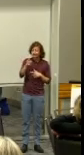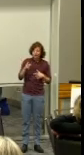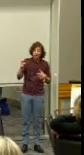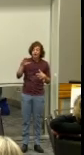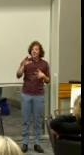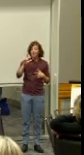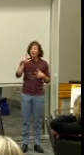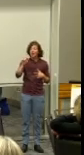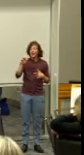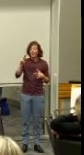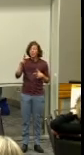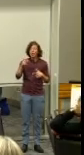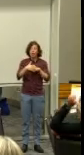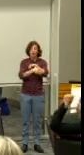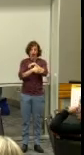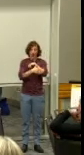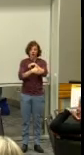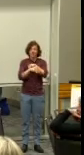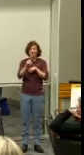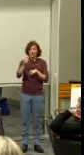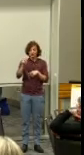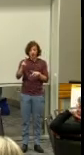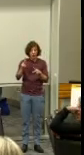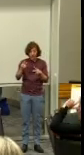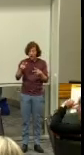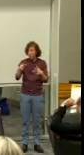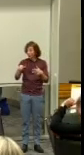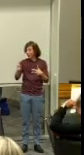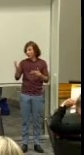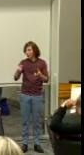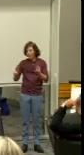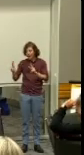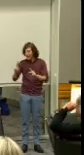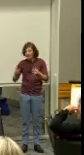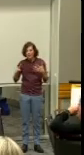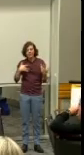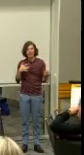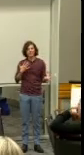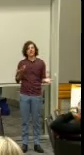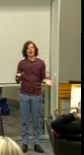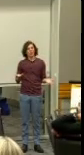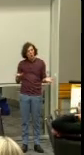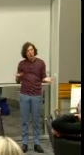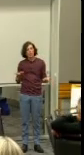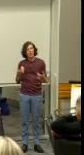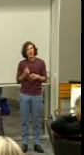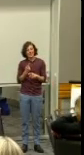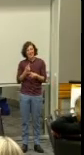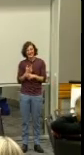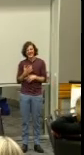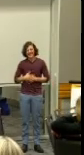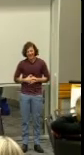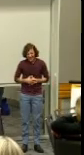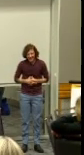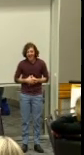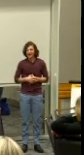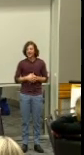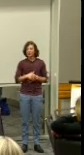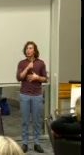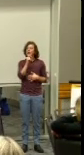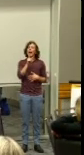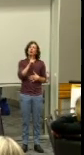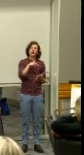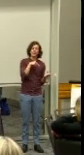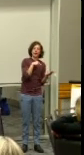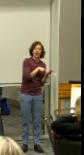Clark County disability folks and other folks, that it felt appropriate. So rather than it being sort of that affordability piece,